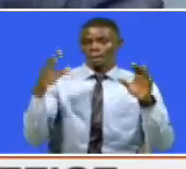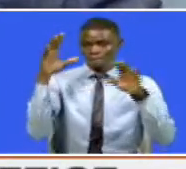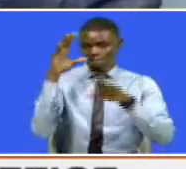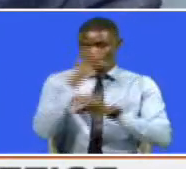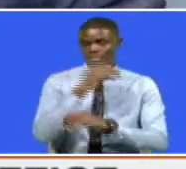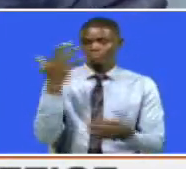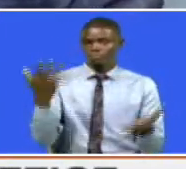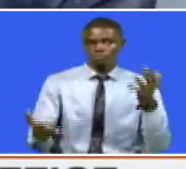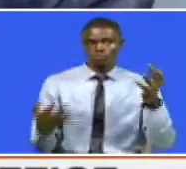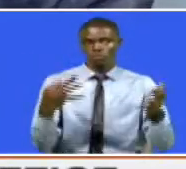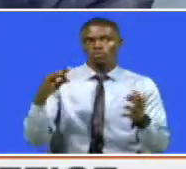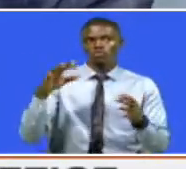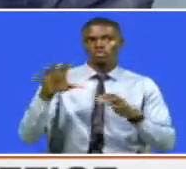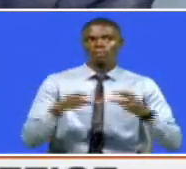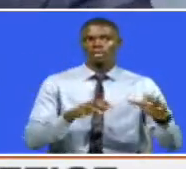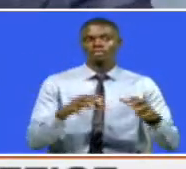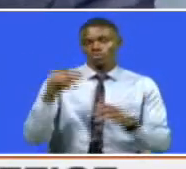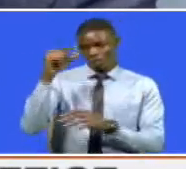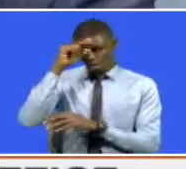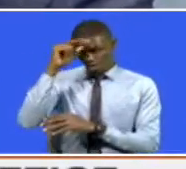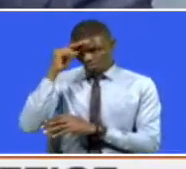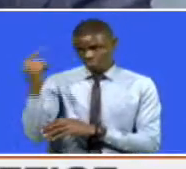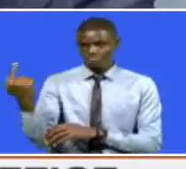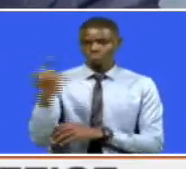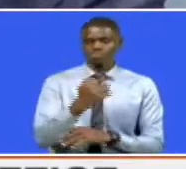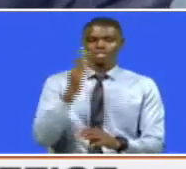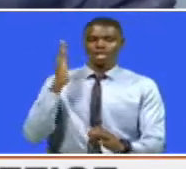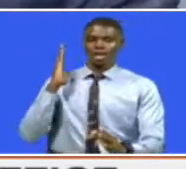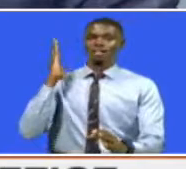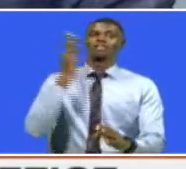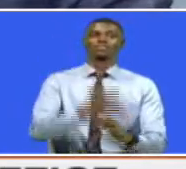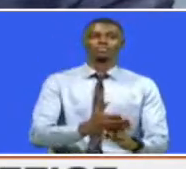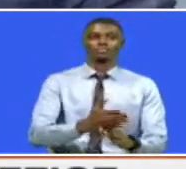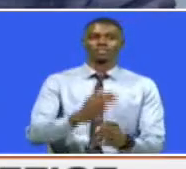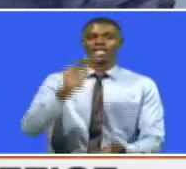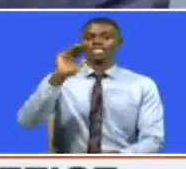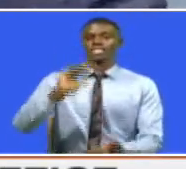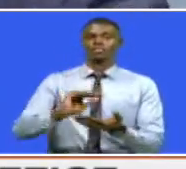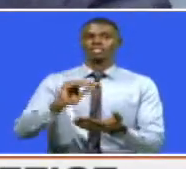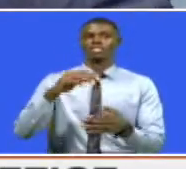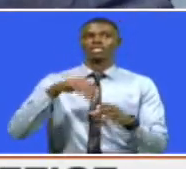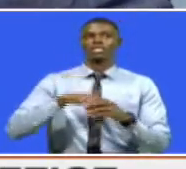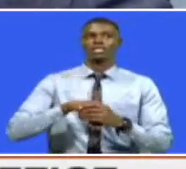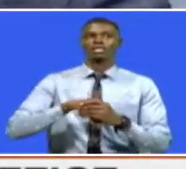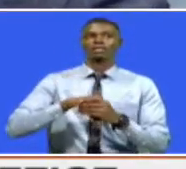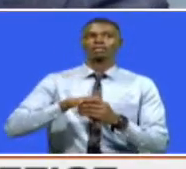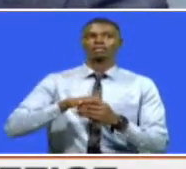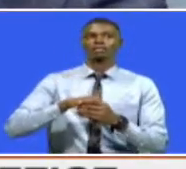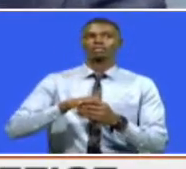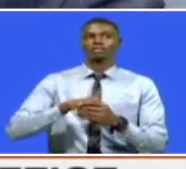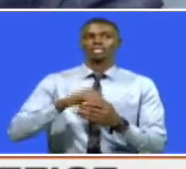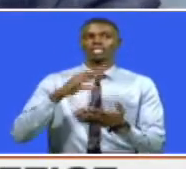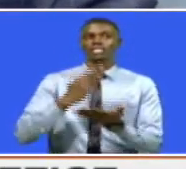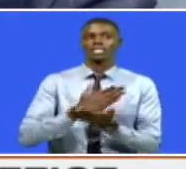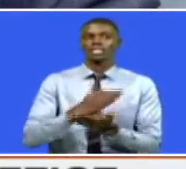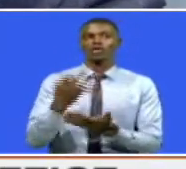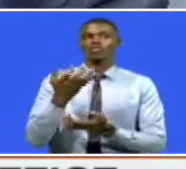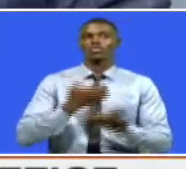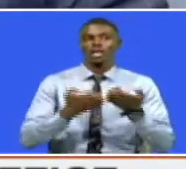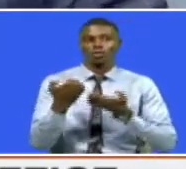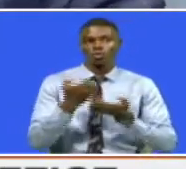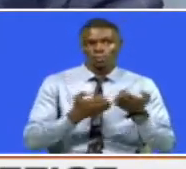disproportionality in the market, the government can come in by way of an intervention such as a subsidy in a critical sector of the economy, such